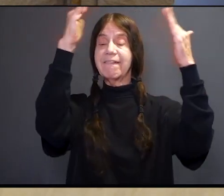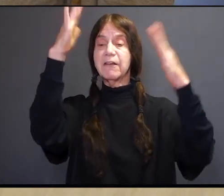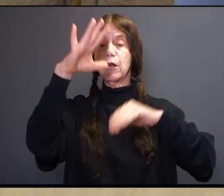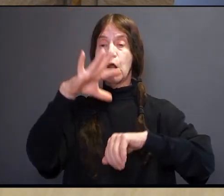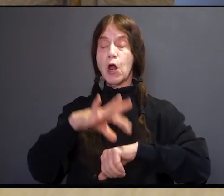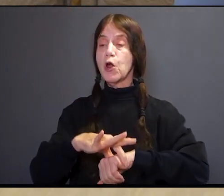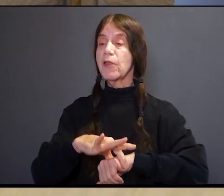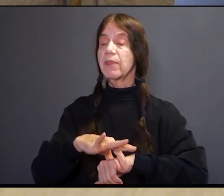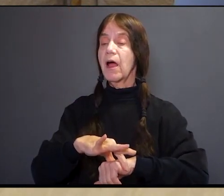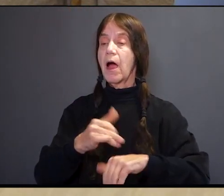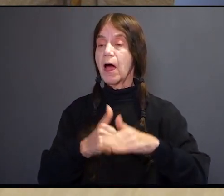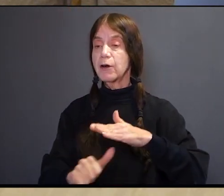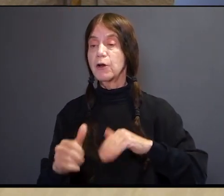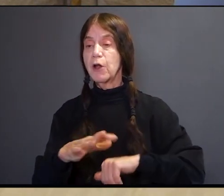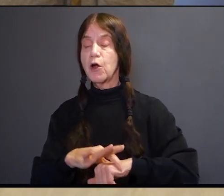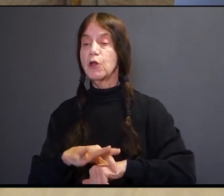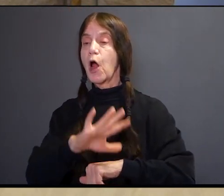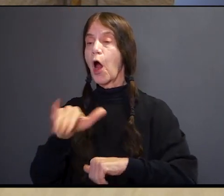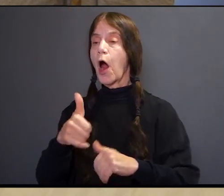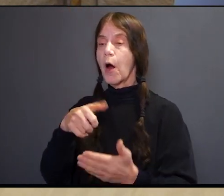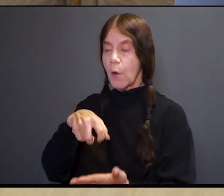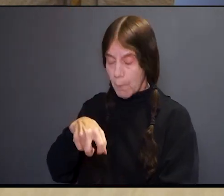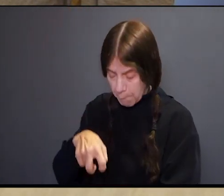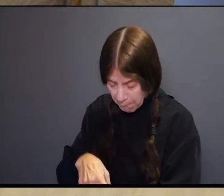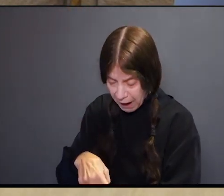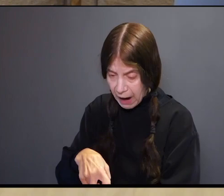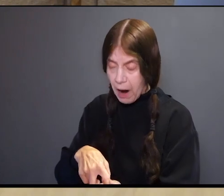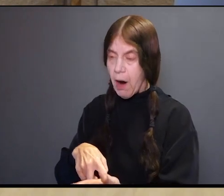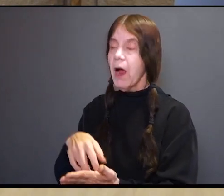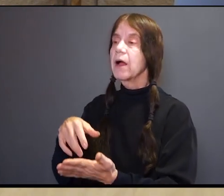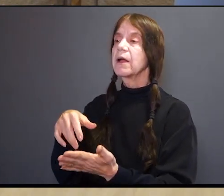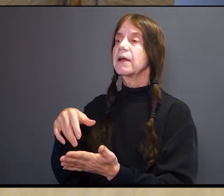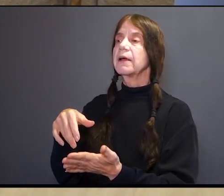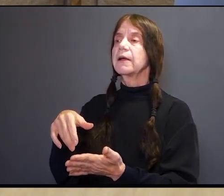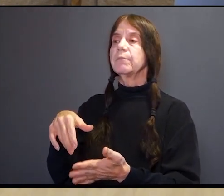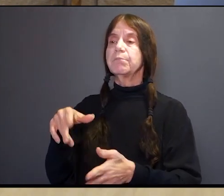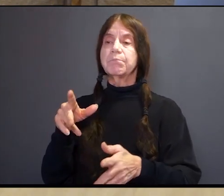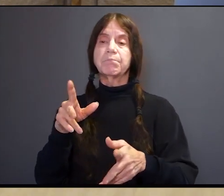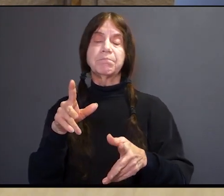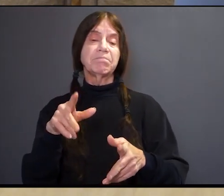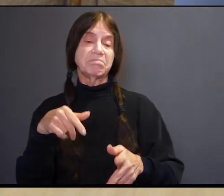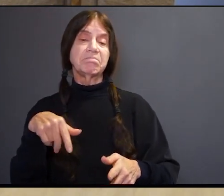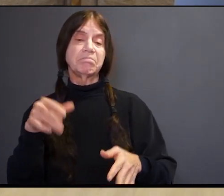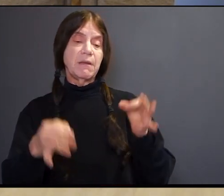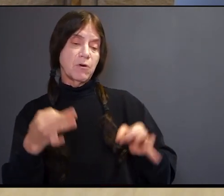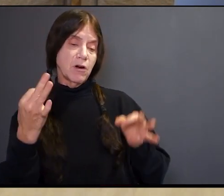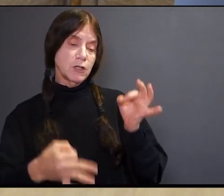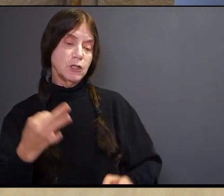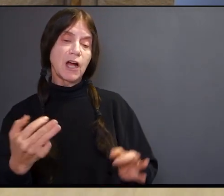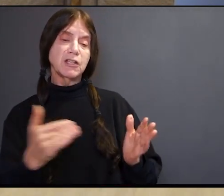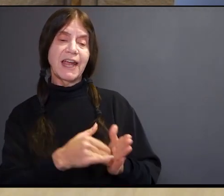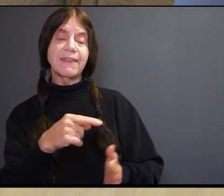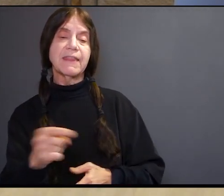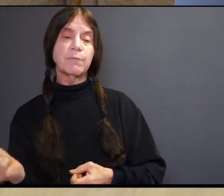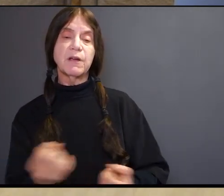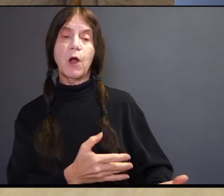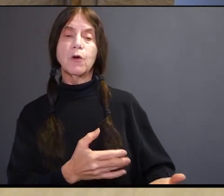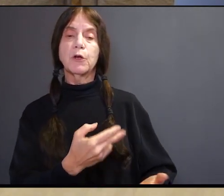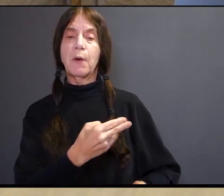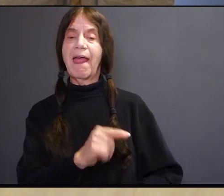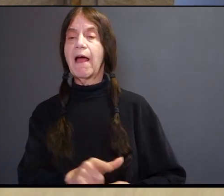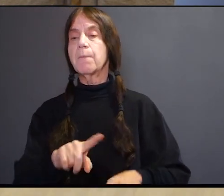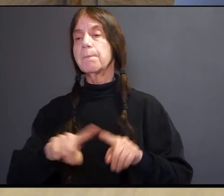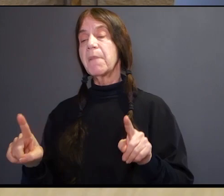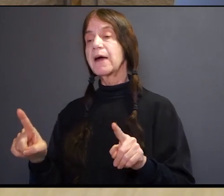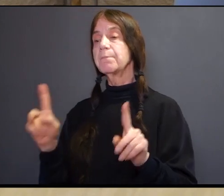earth. Some will bow in submission as they are judged and sentenced to hell. Others who hold the name of